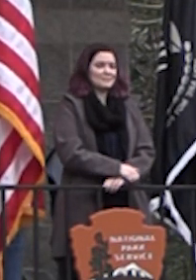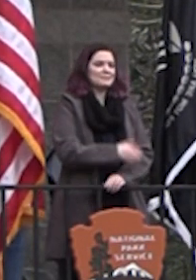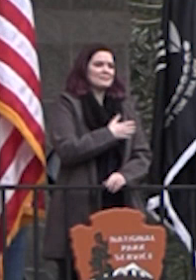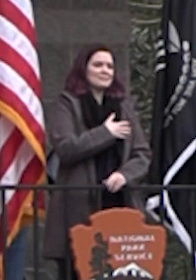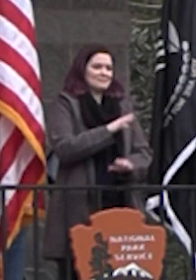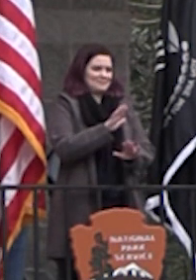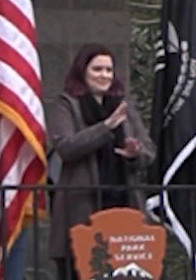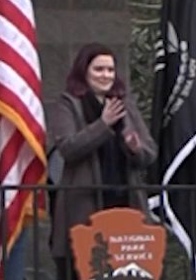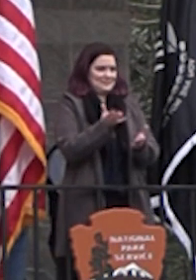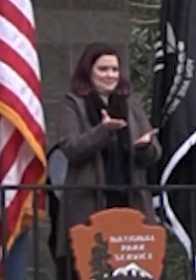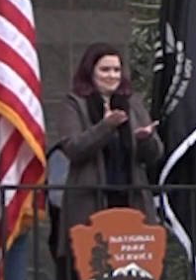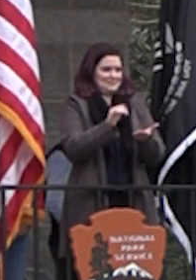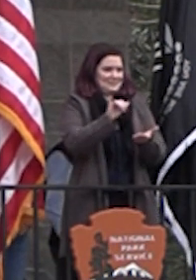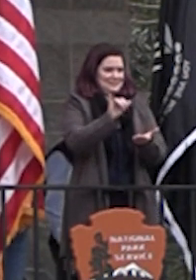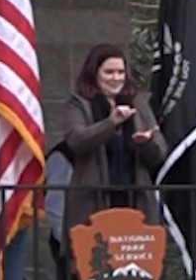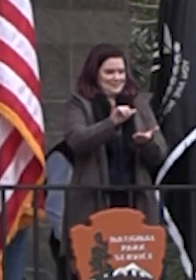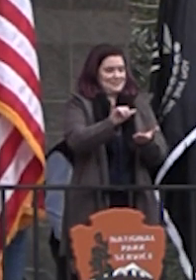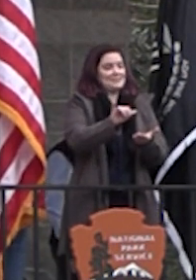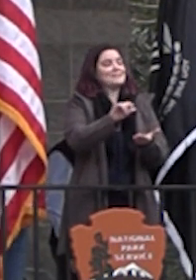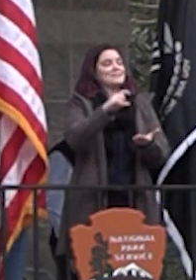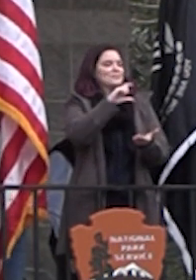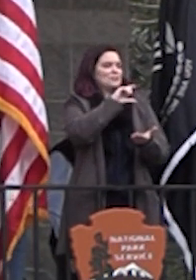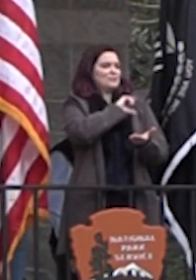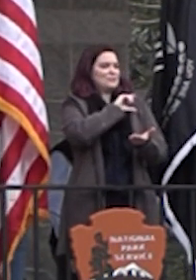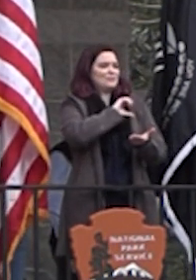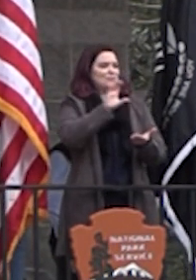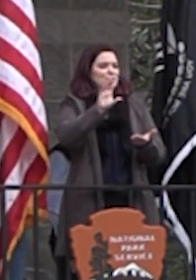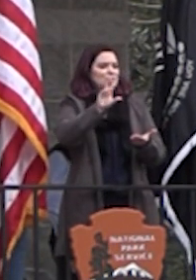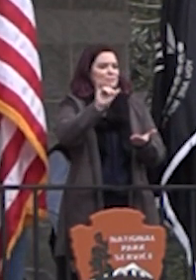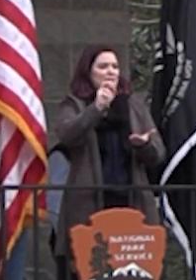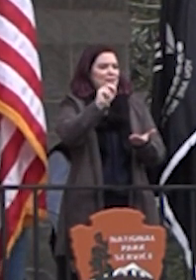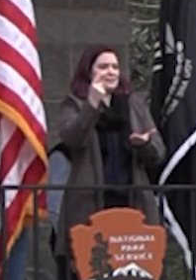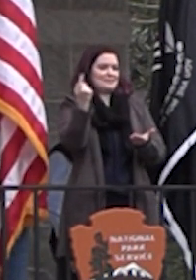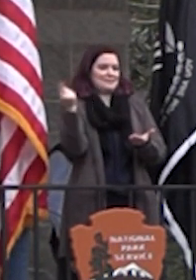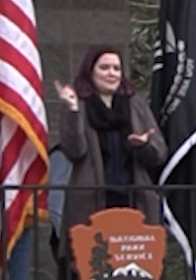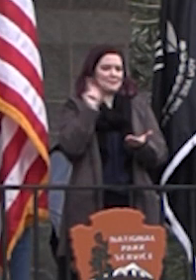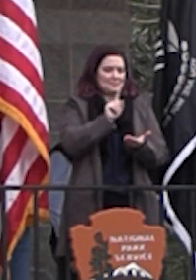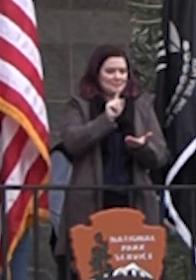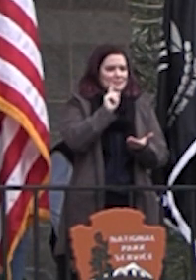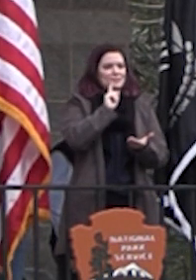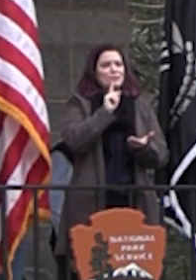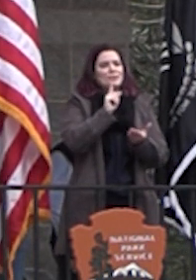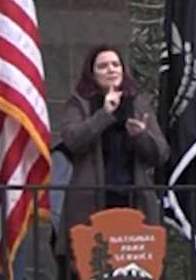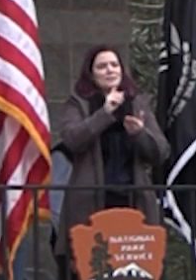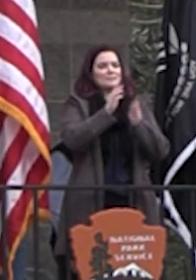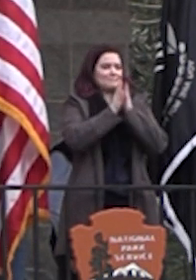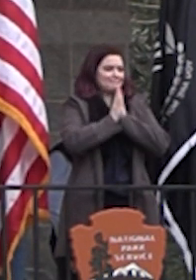Please remain standing while Sheriff Bryant comes up to the podium for the